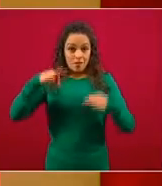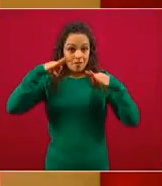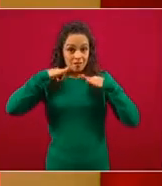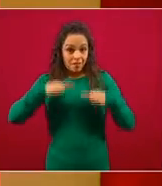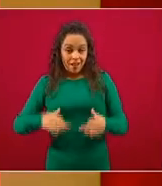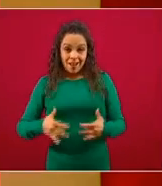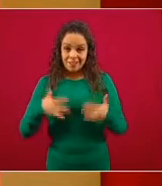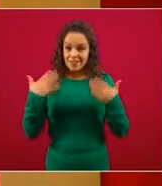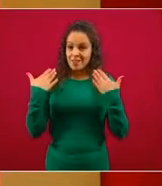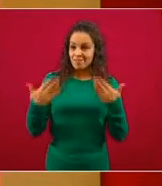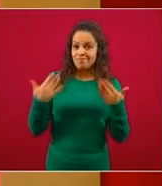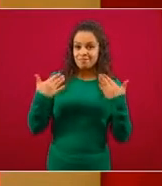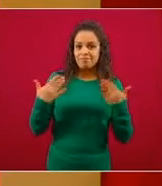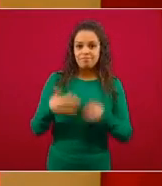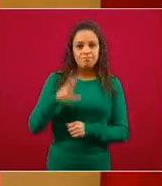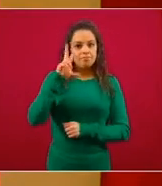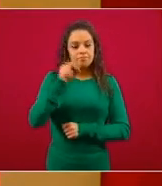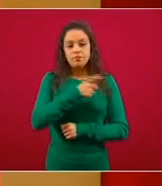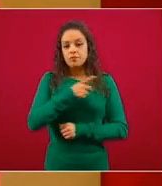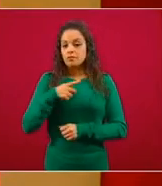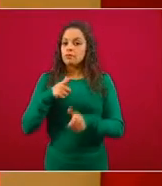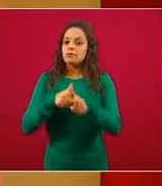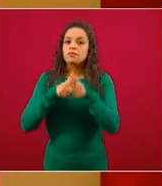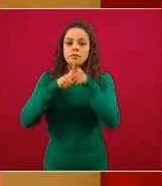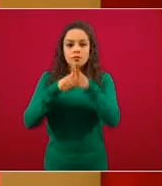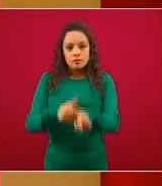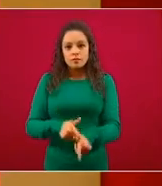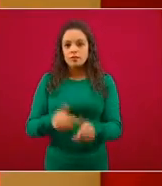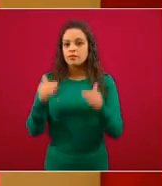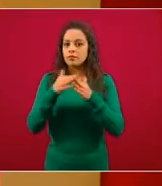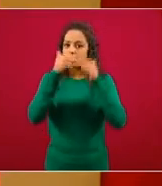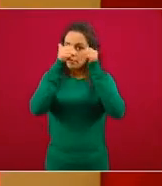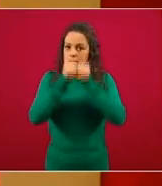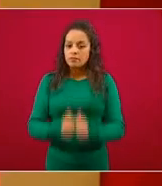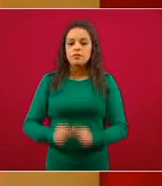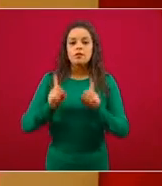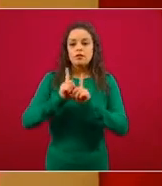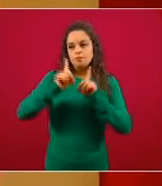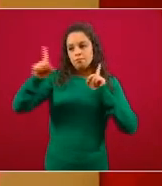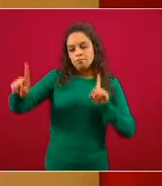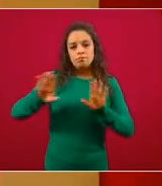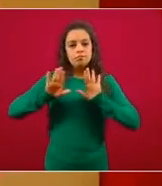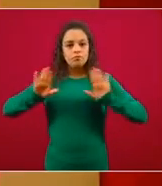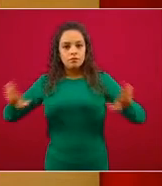relax our massive mitigation measures.